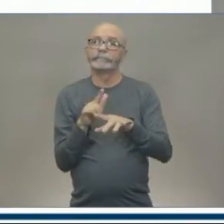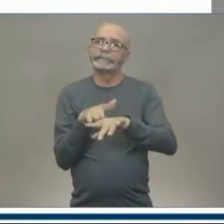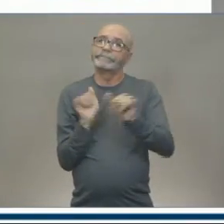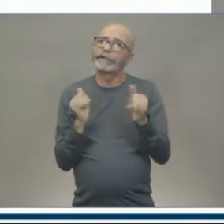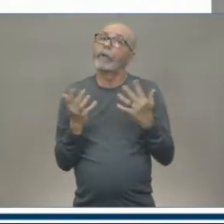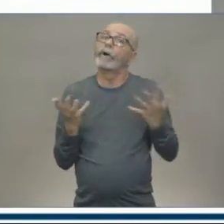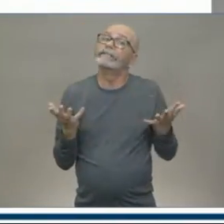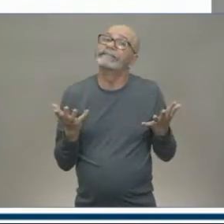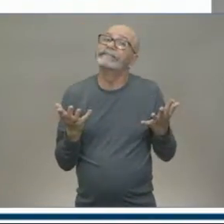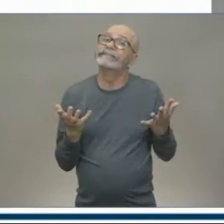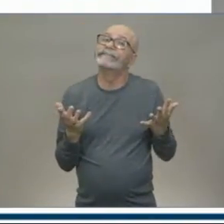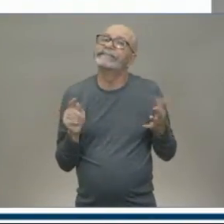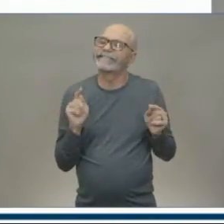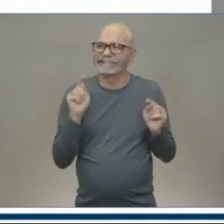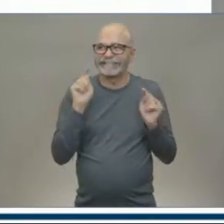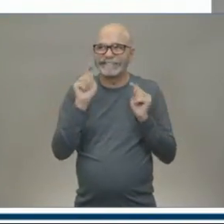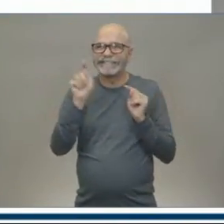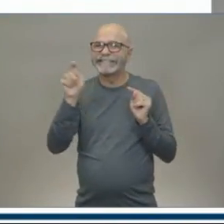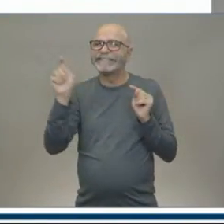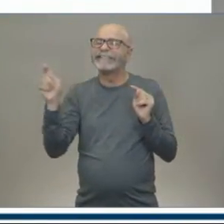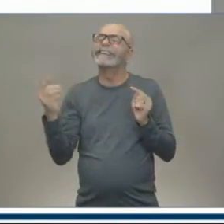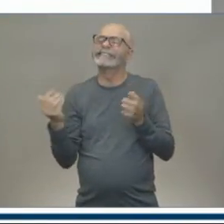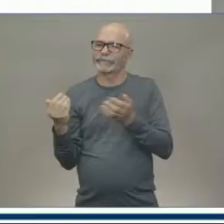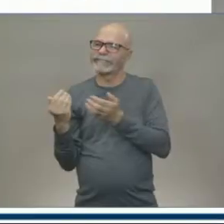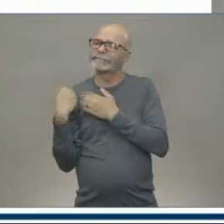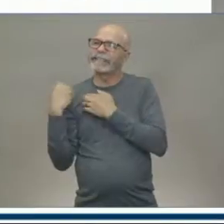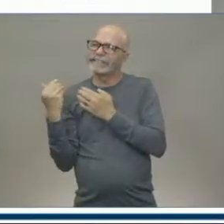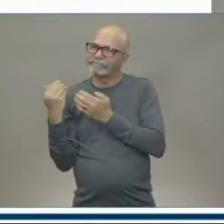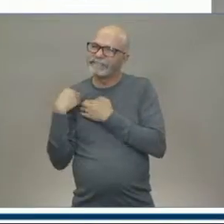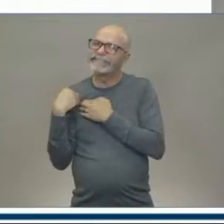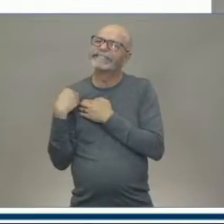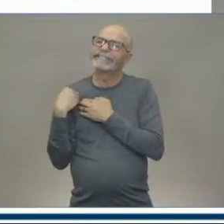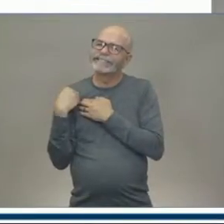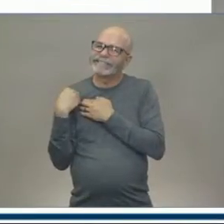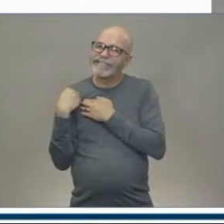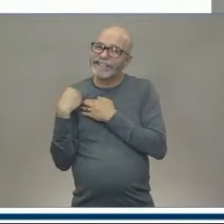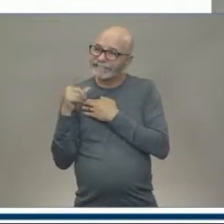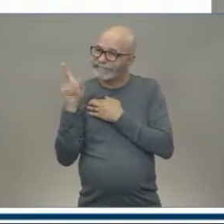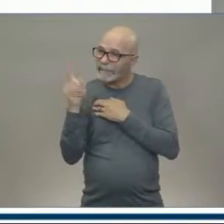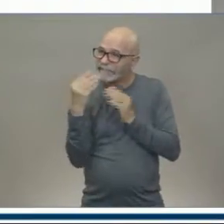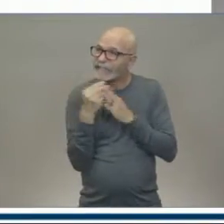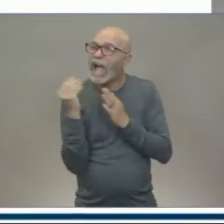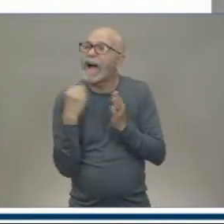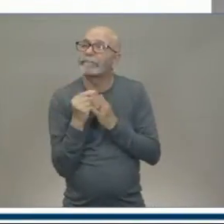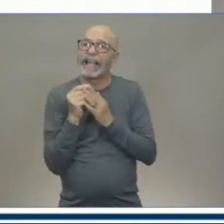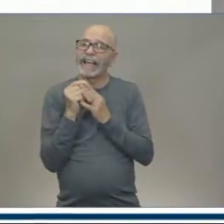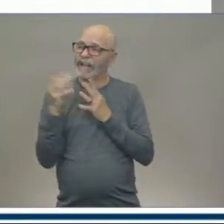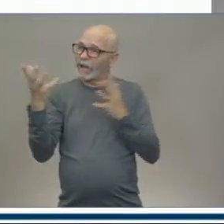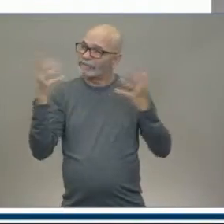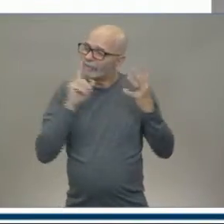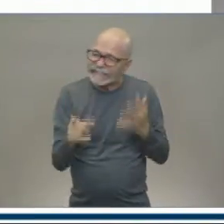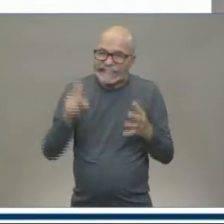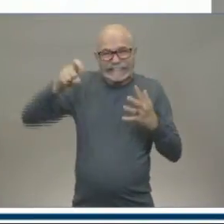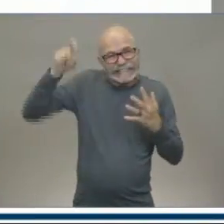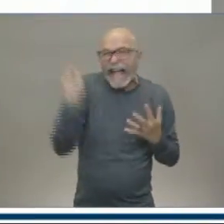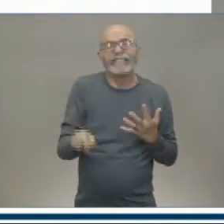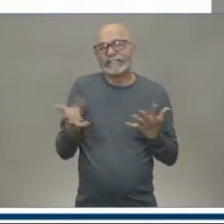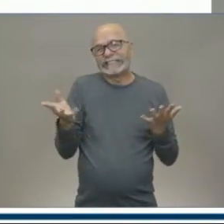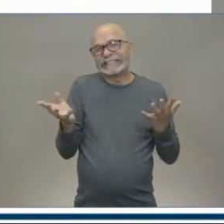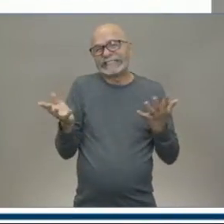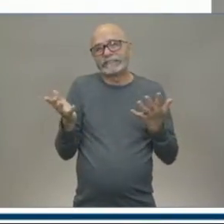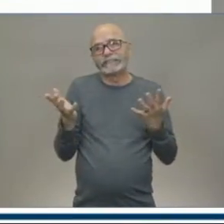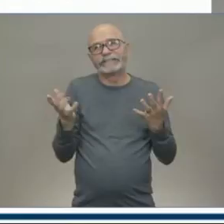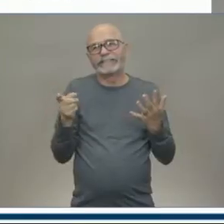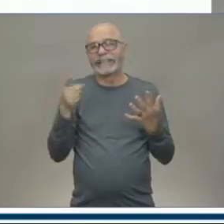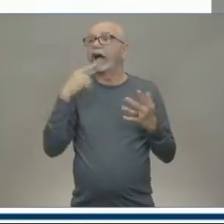be responsible for their own activities. How much shopping do you need to do in any one day? When I look at some of the activities of some of our cases,